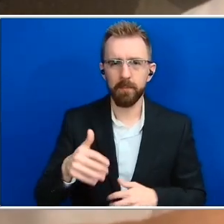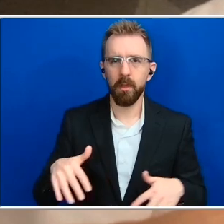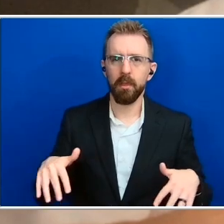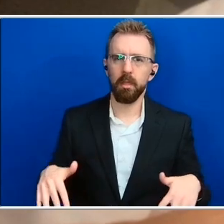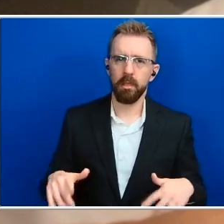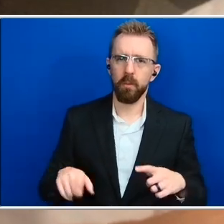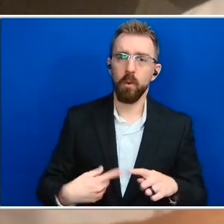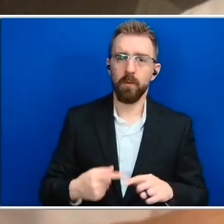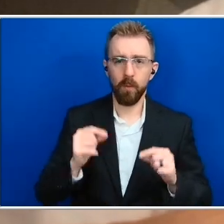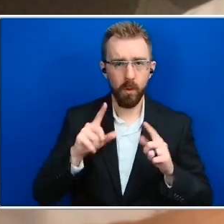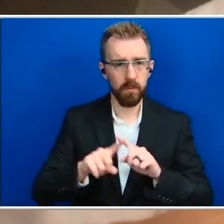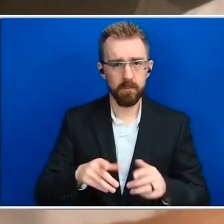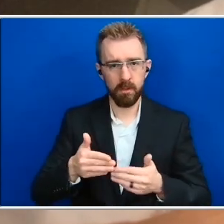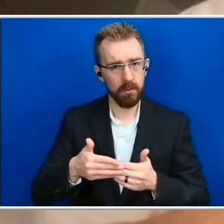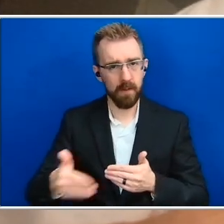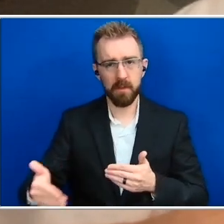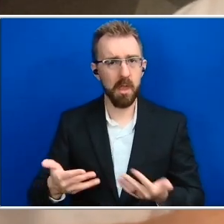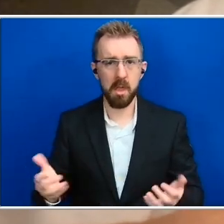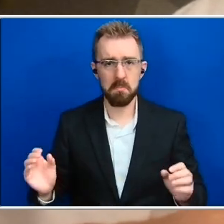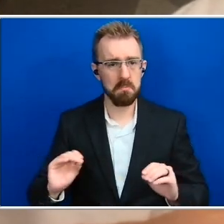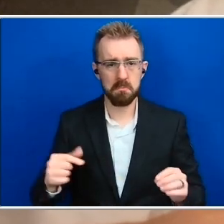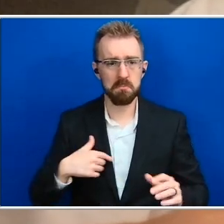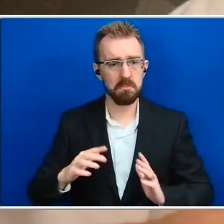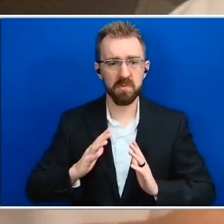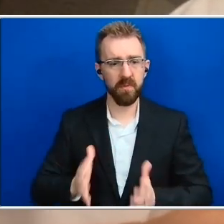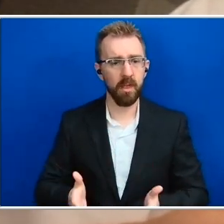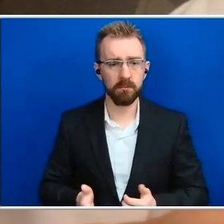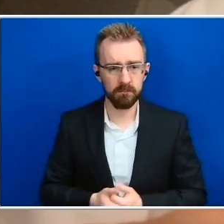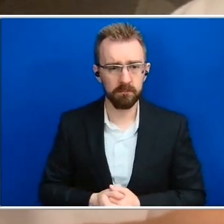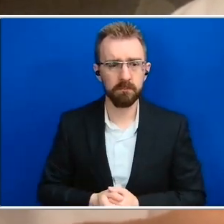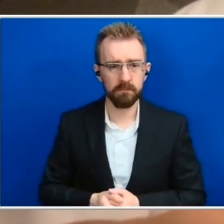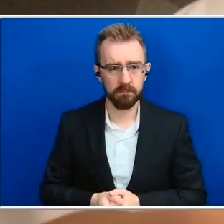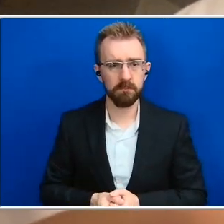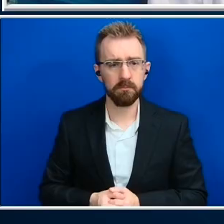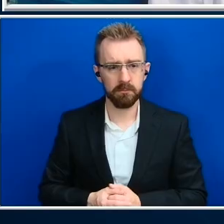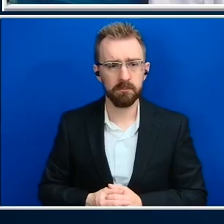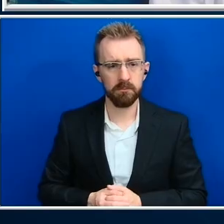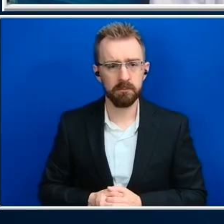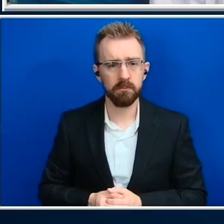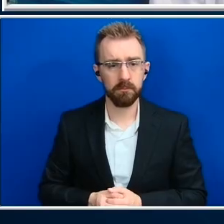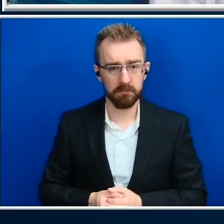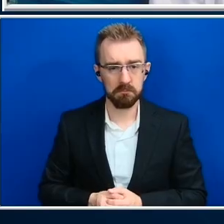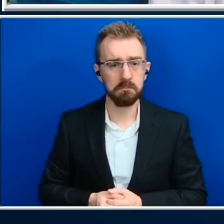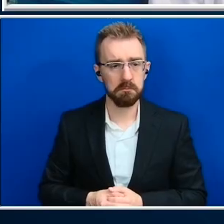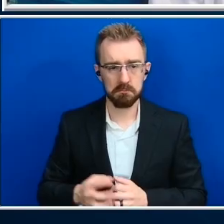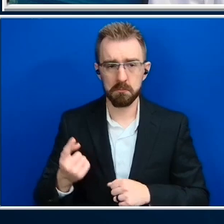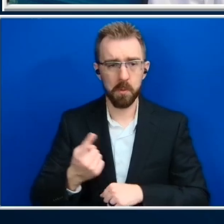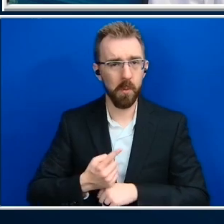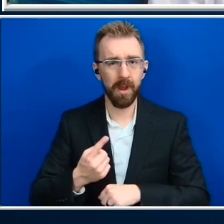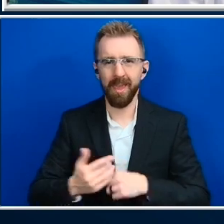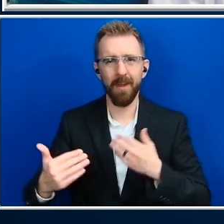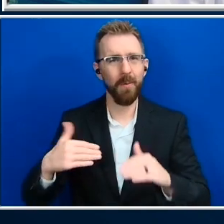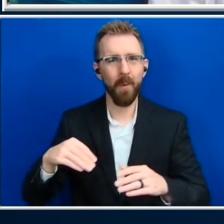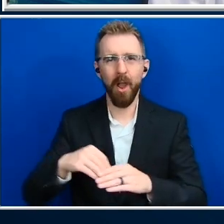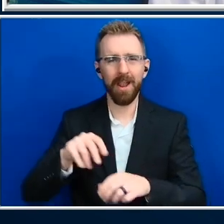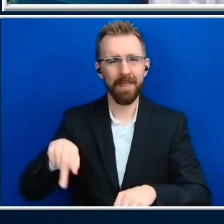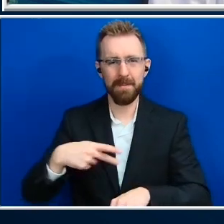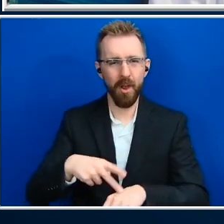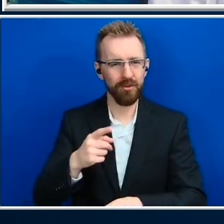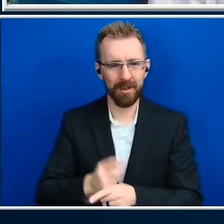after that, nothing. I was fine. So just a There day were no walk in the side park, huh?